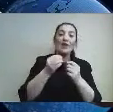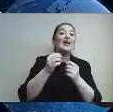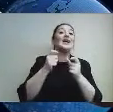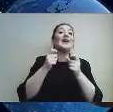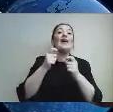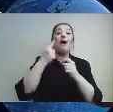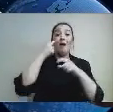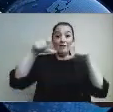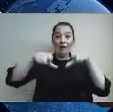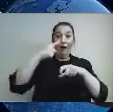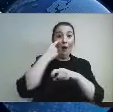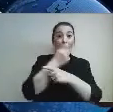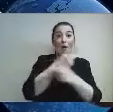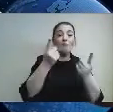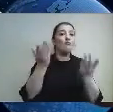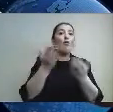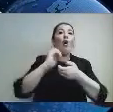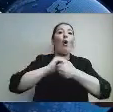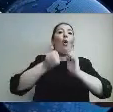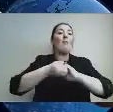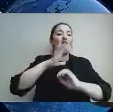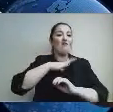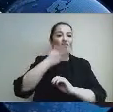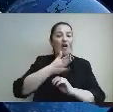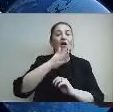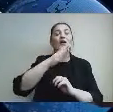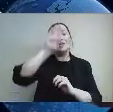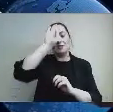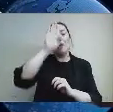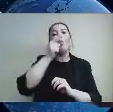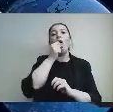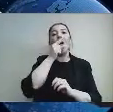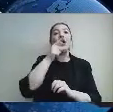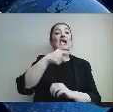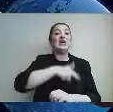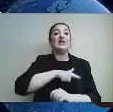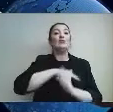Ankara. So we see actually a movement towards creating